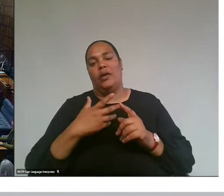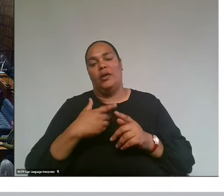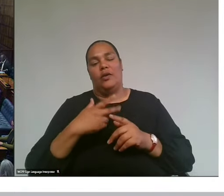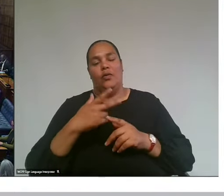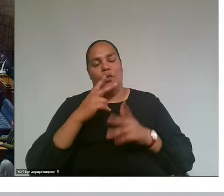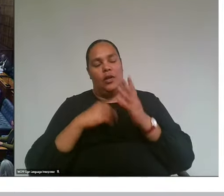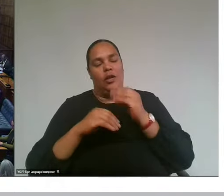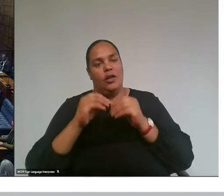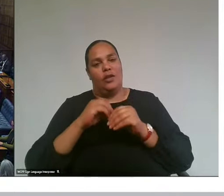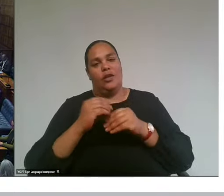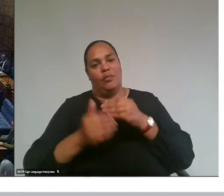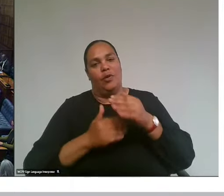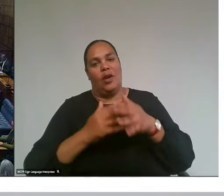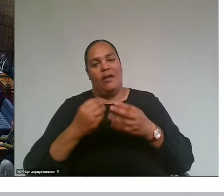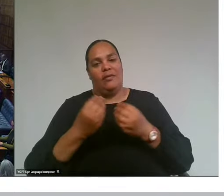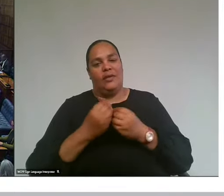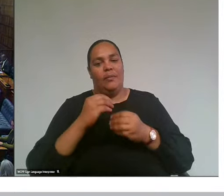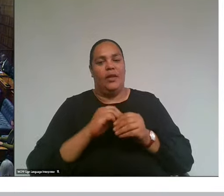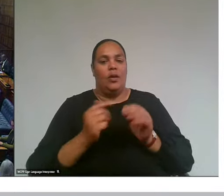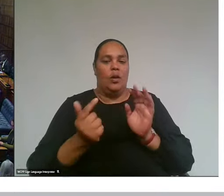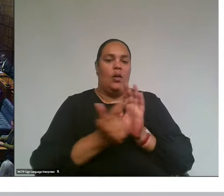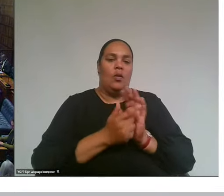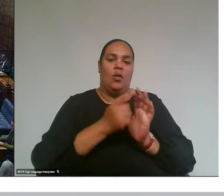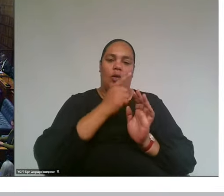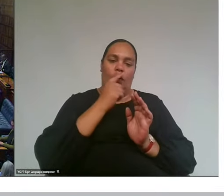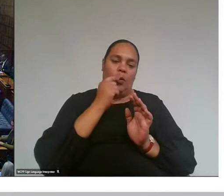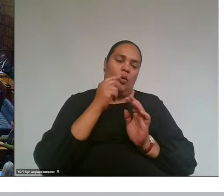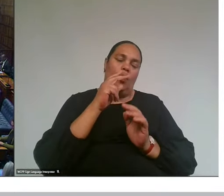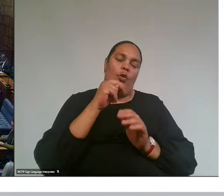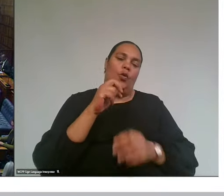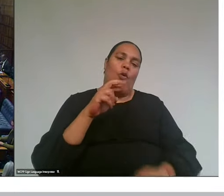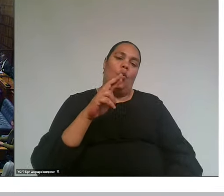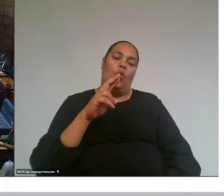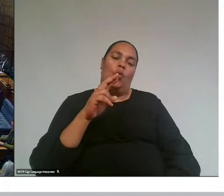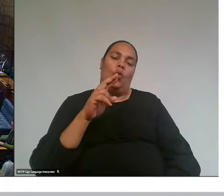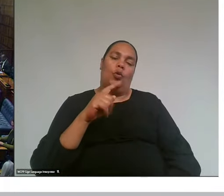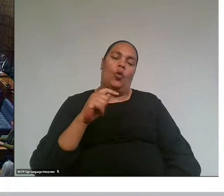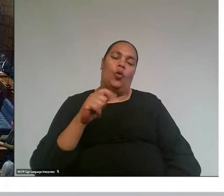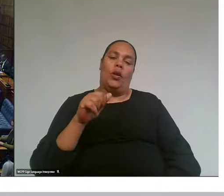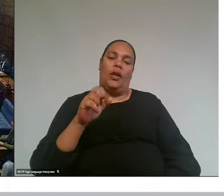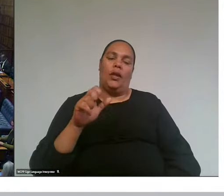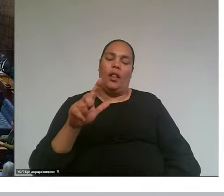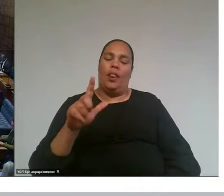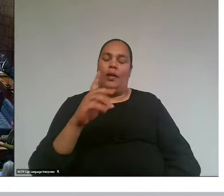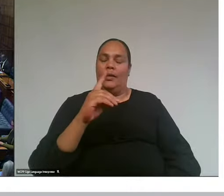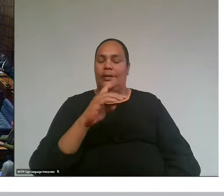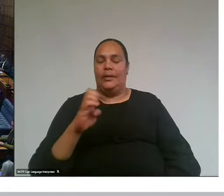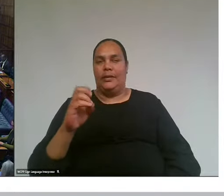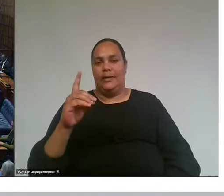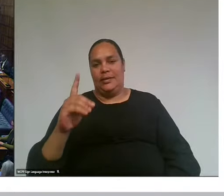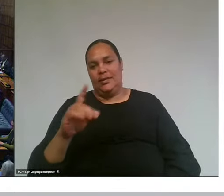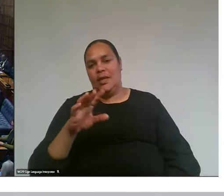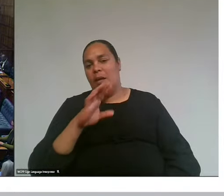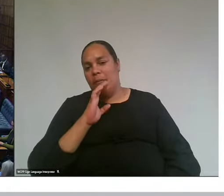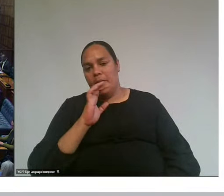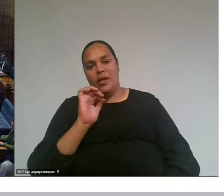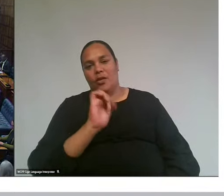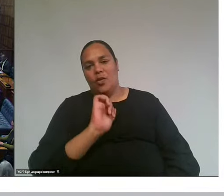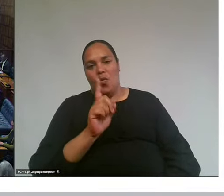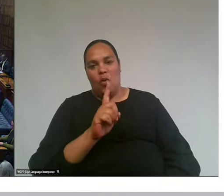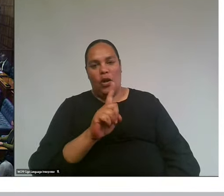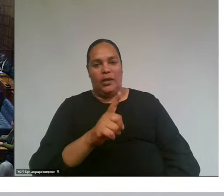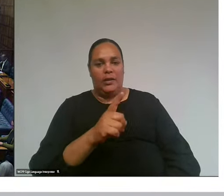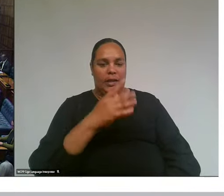that there is something in law called notarial Deeds that we are allowed in terms of losing